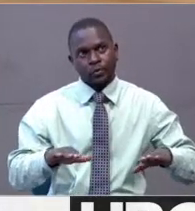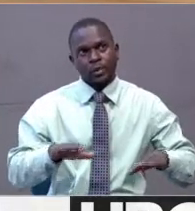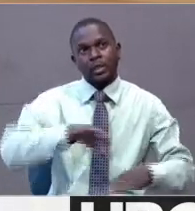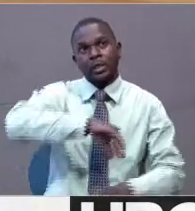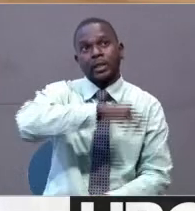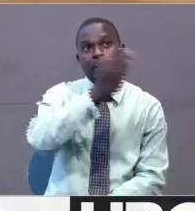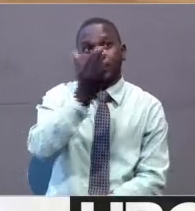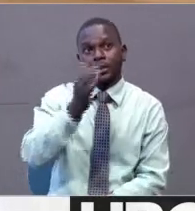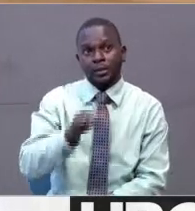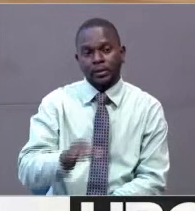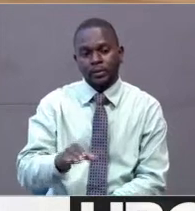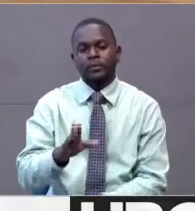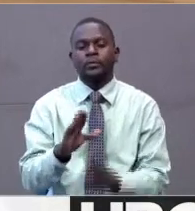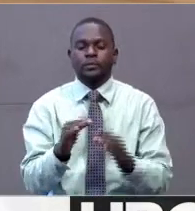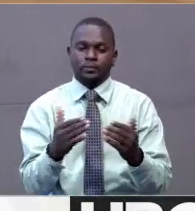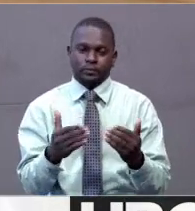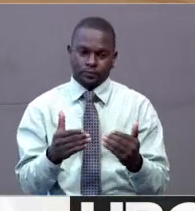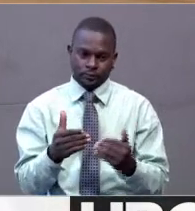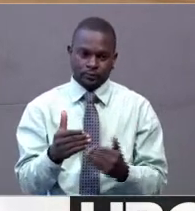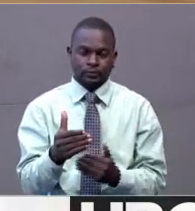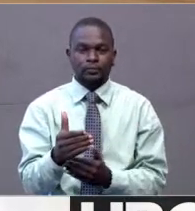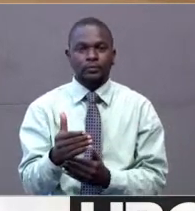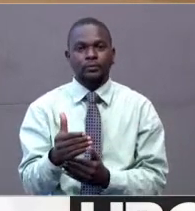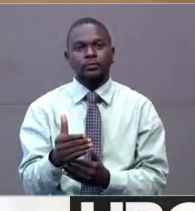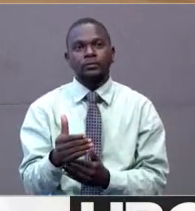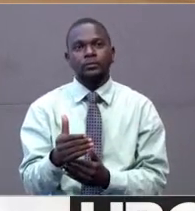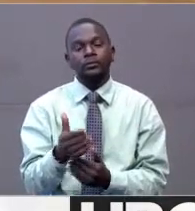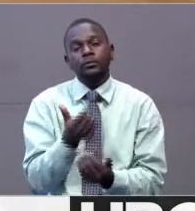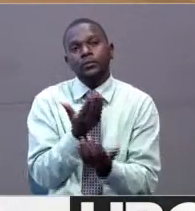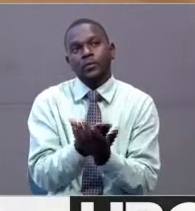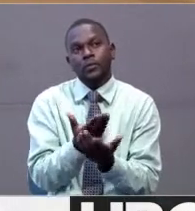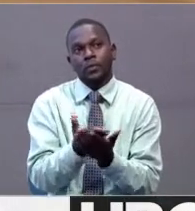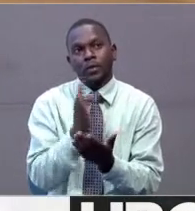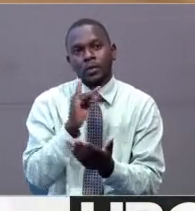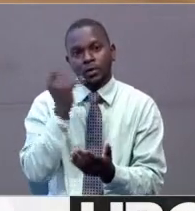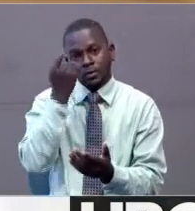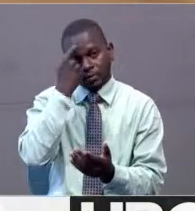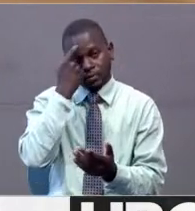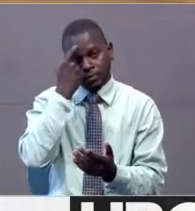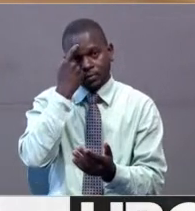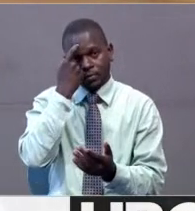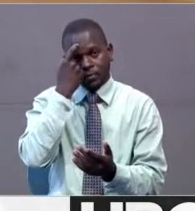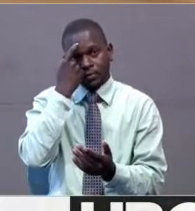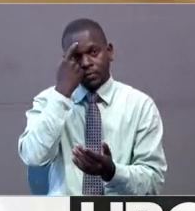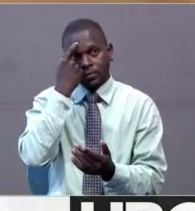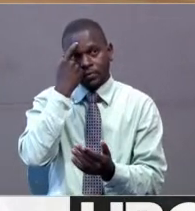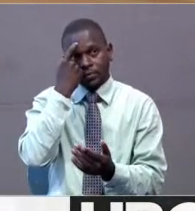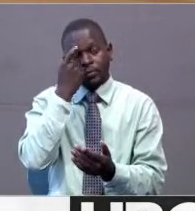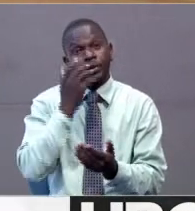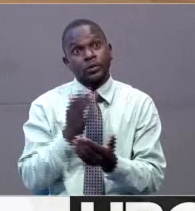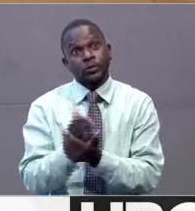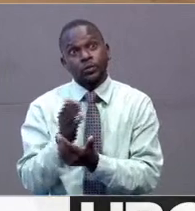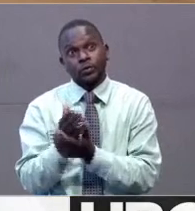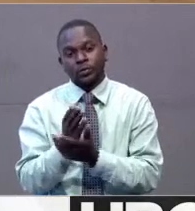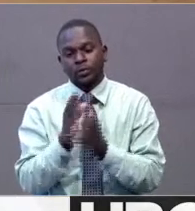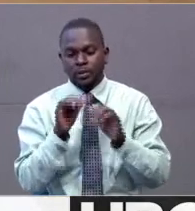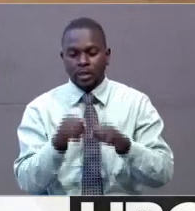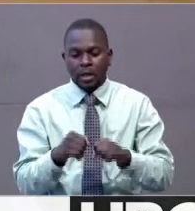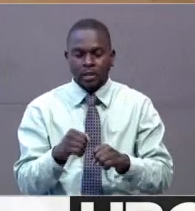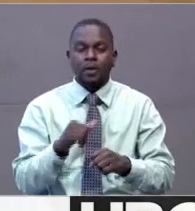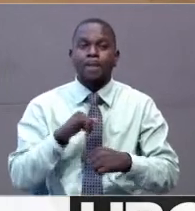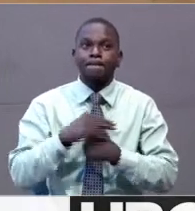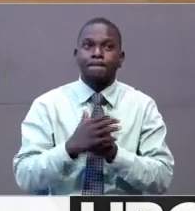hills. And I appeal to the government to make sure that they can